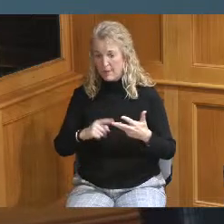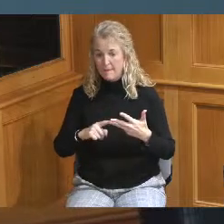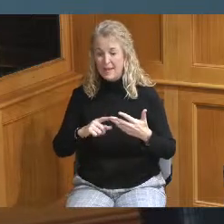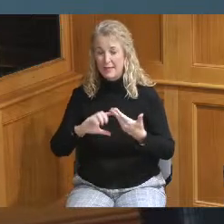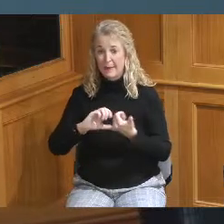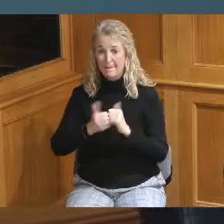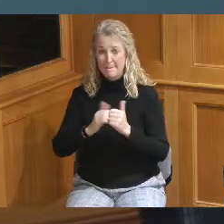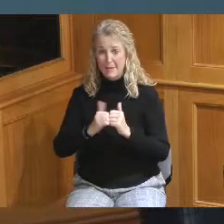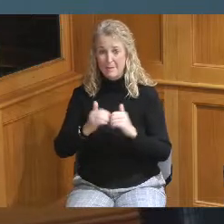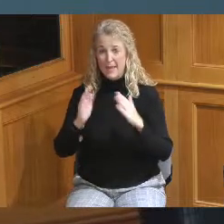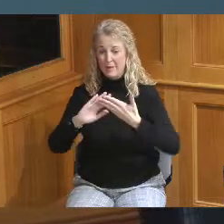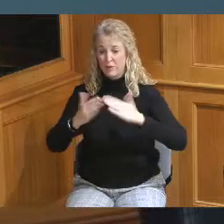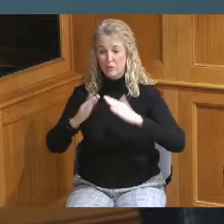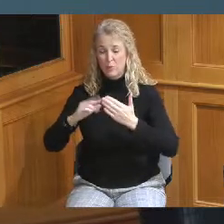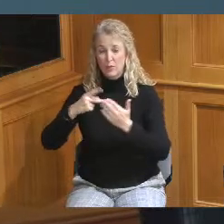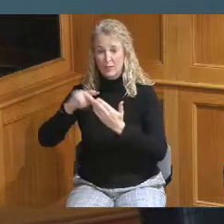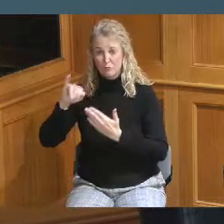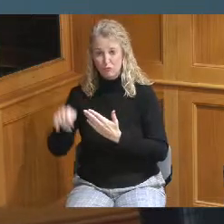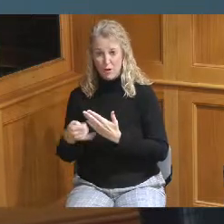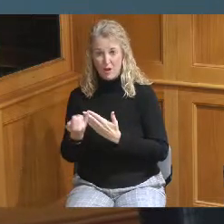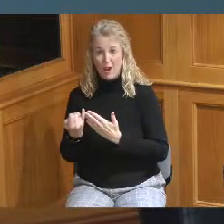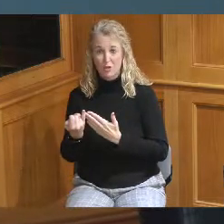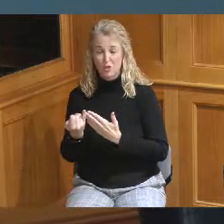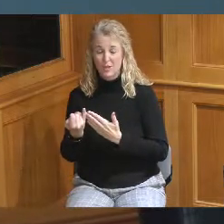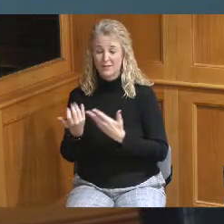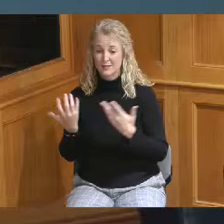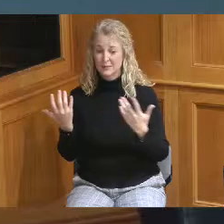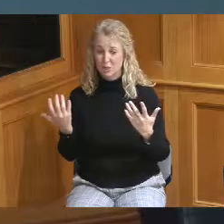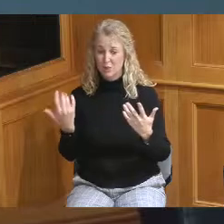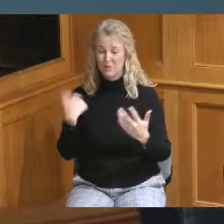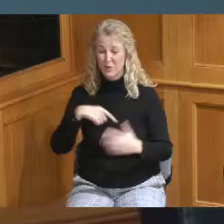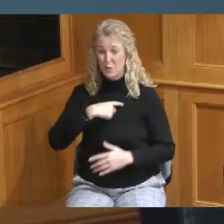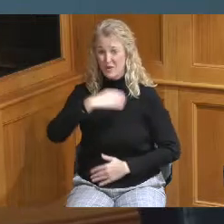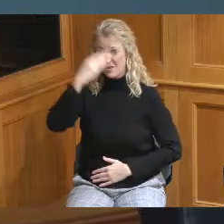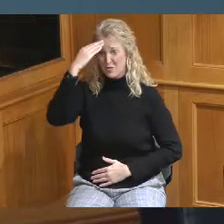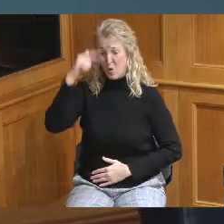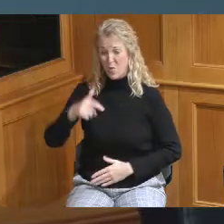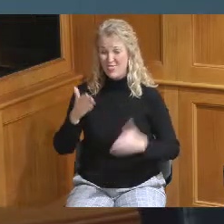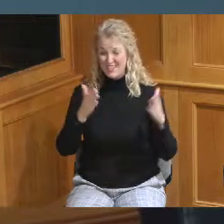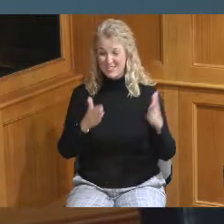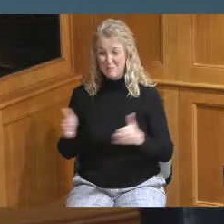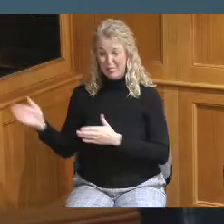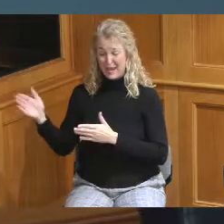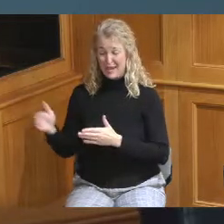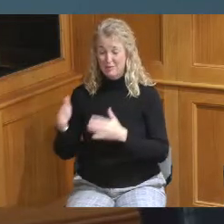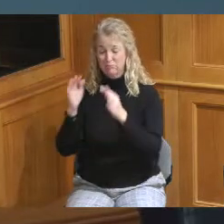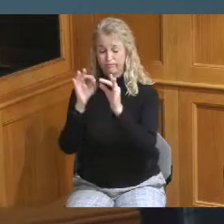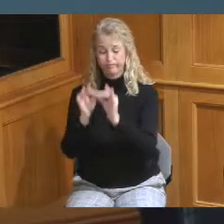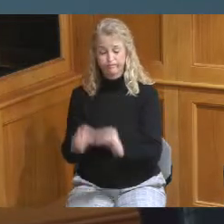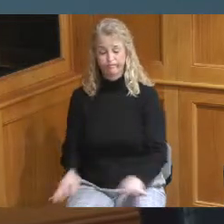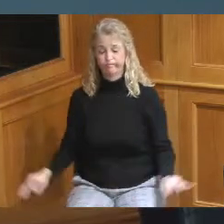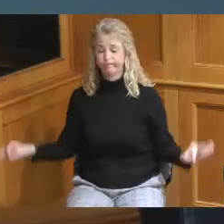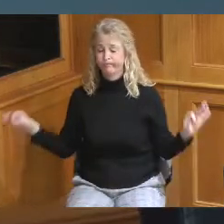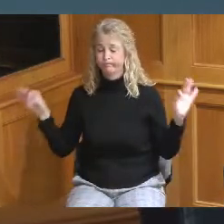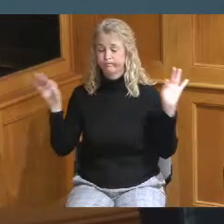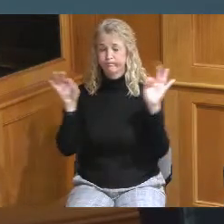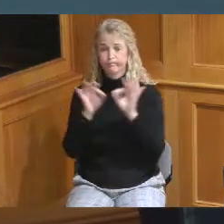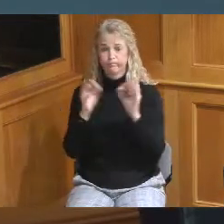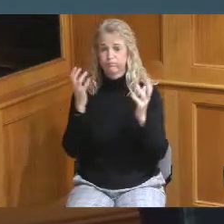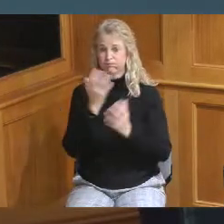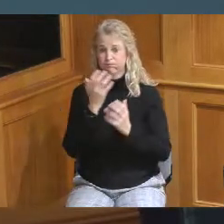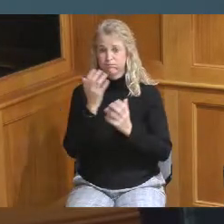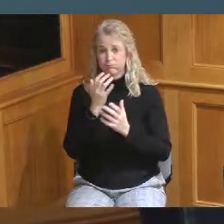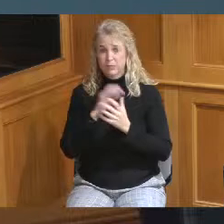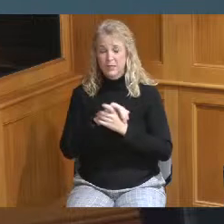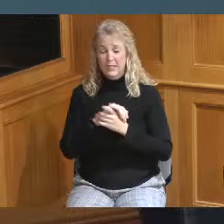competitive community projects within different communities. So this is such an important program, a great plan,